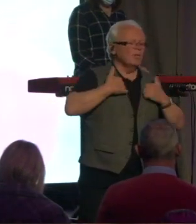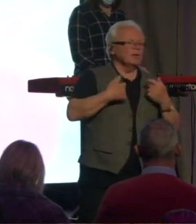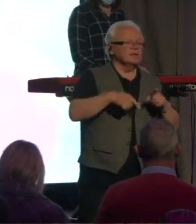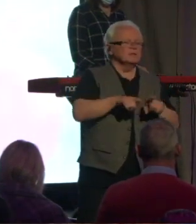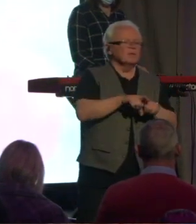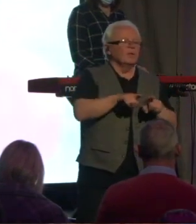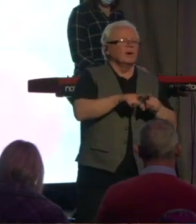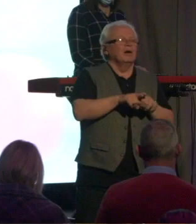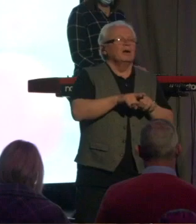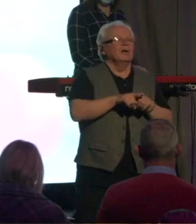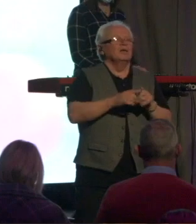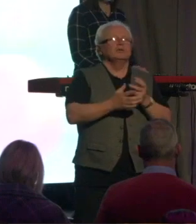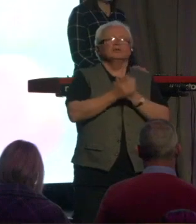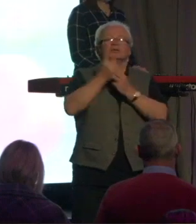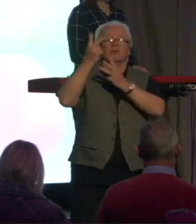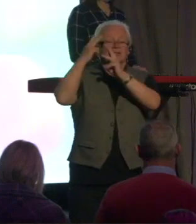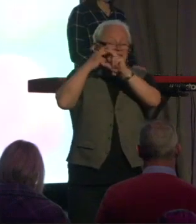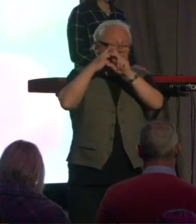God sees you.